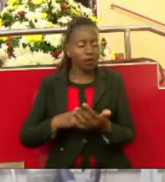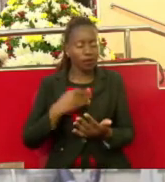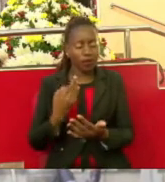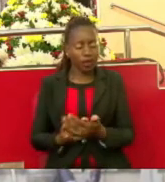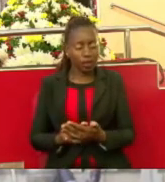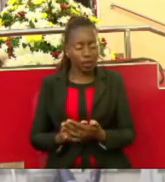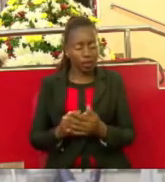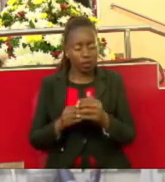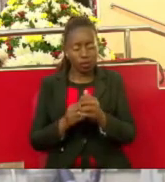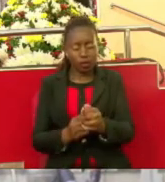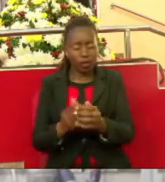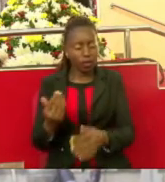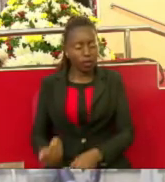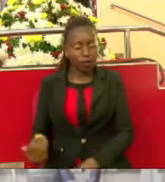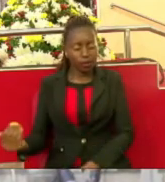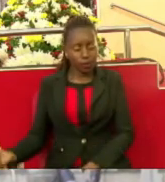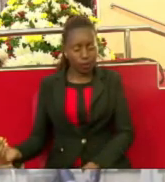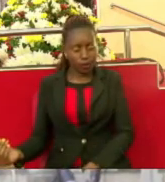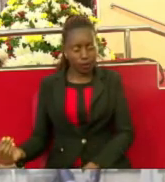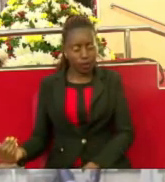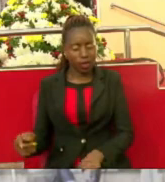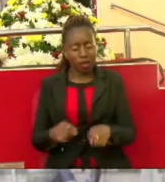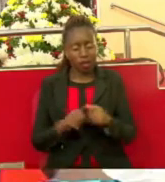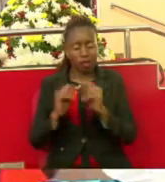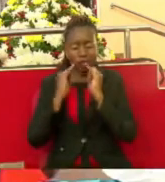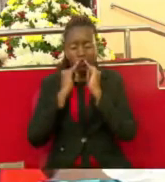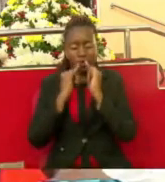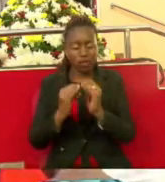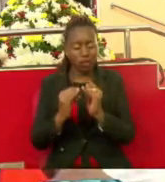And even to induct them or to instruct them according to your ways.